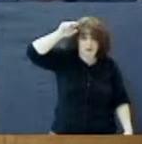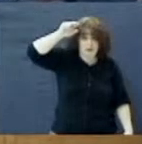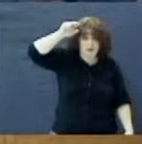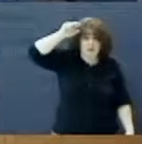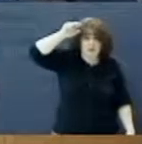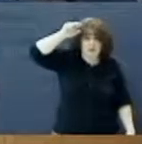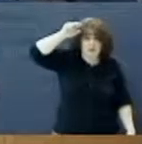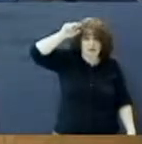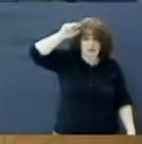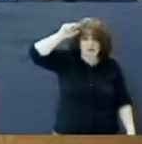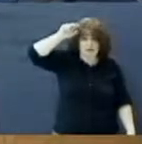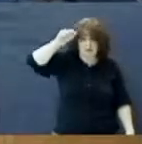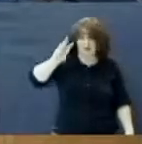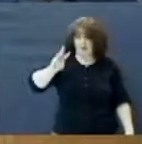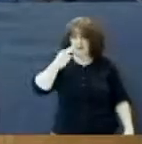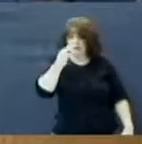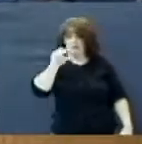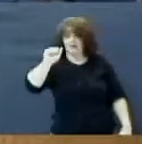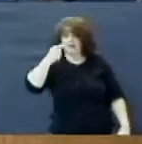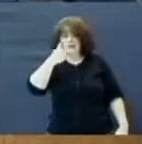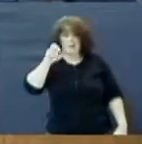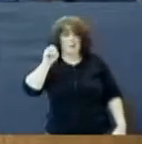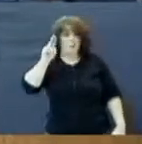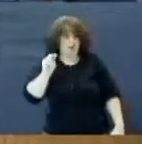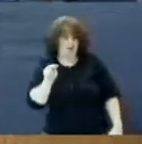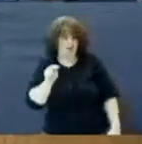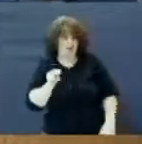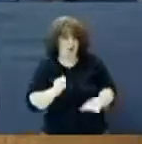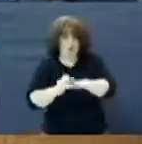and a wagon coming across the ice.